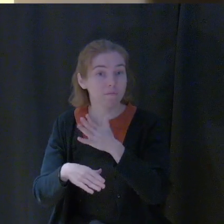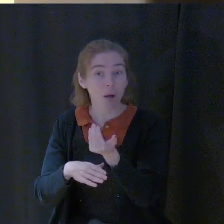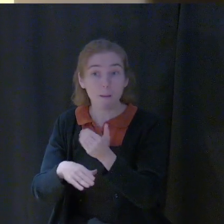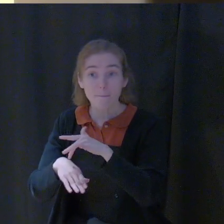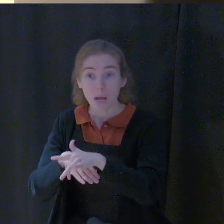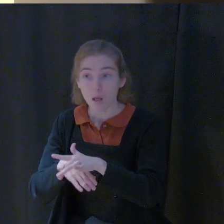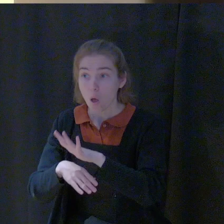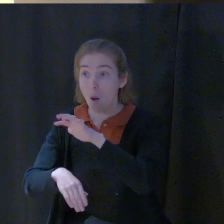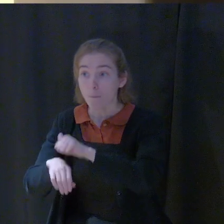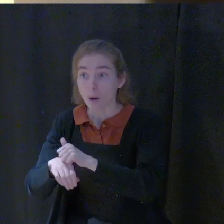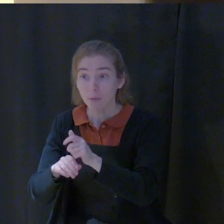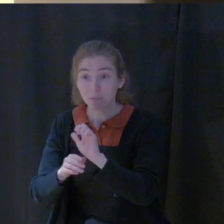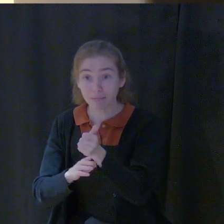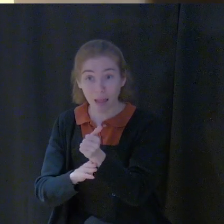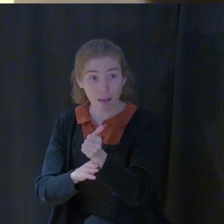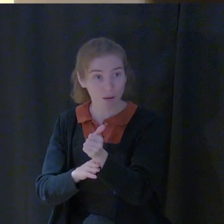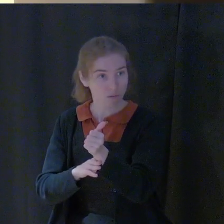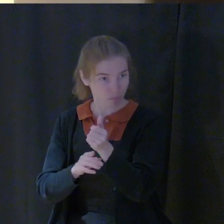appointment's at 10 o'clock.